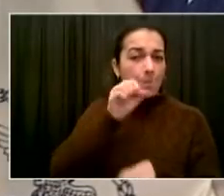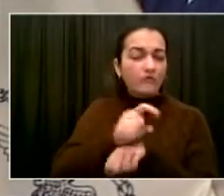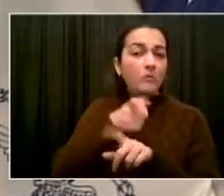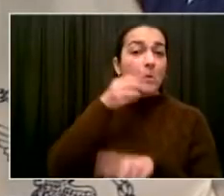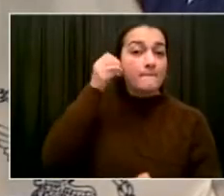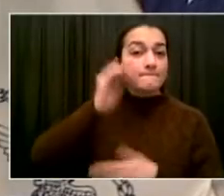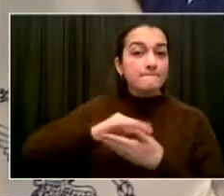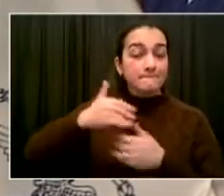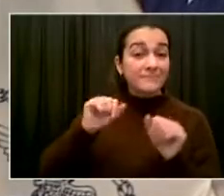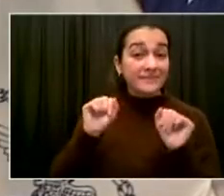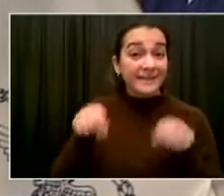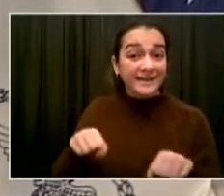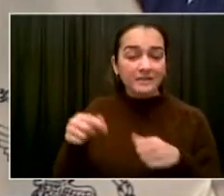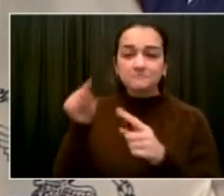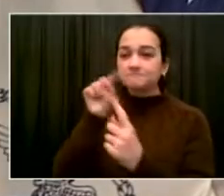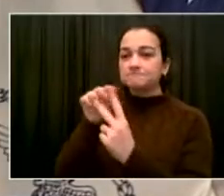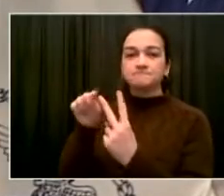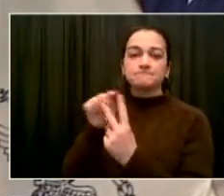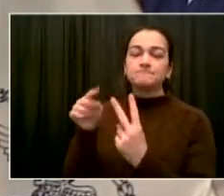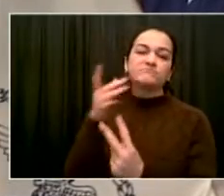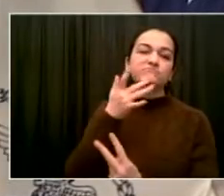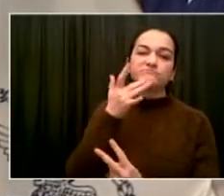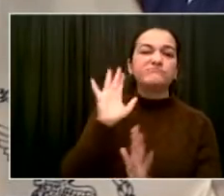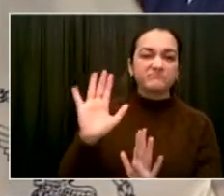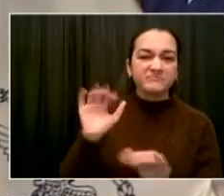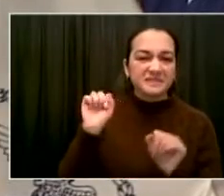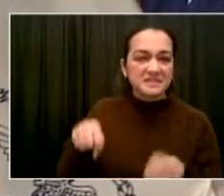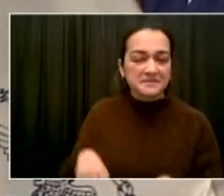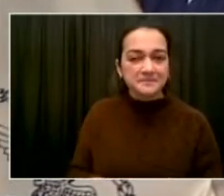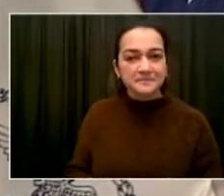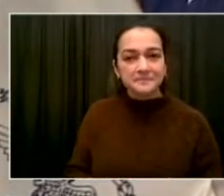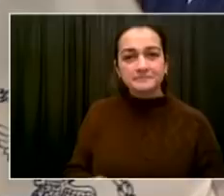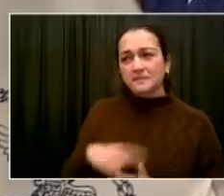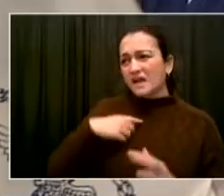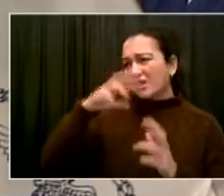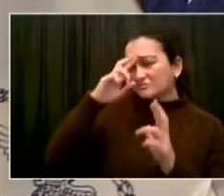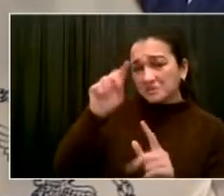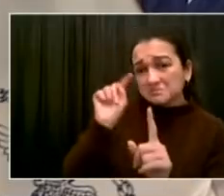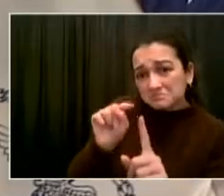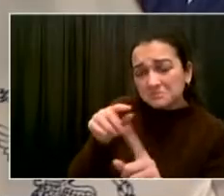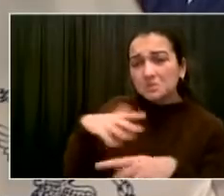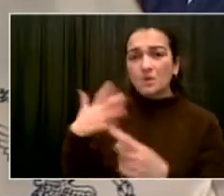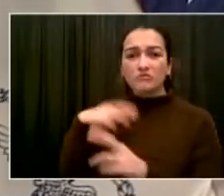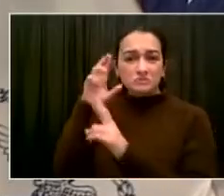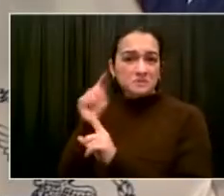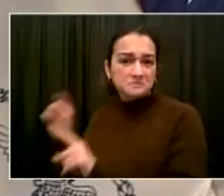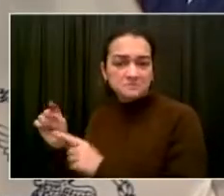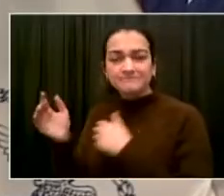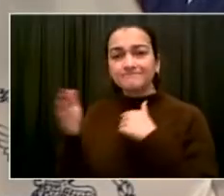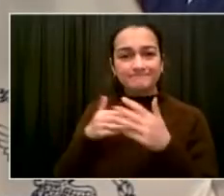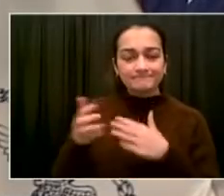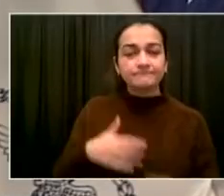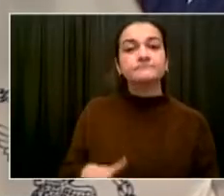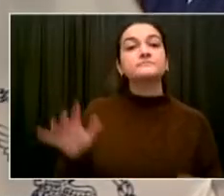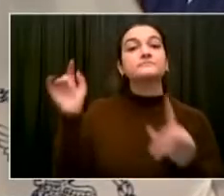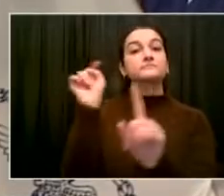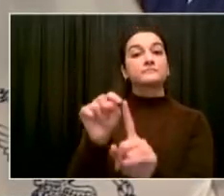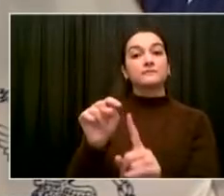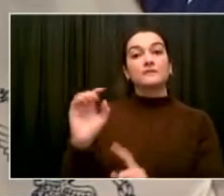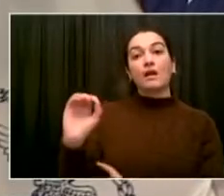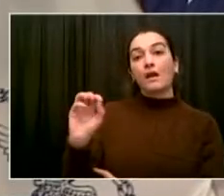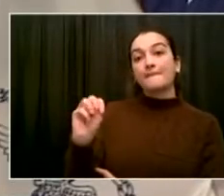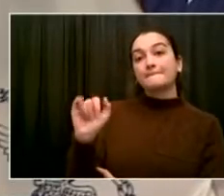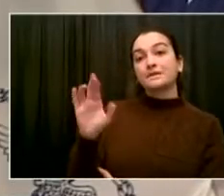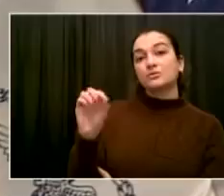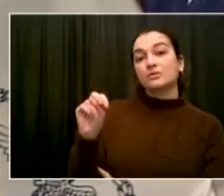over this with our healthcare leadership, in great detail. We expect this to be a matter of weeks, and then we're going to see it